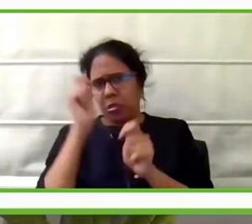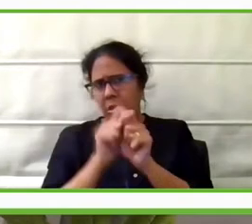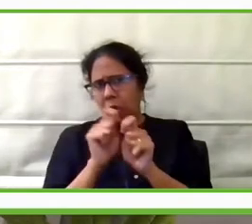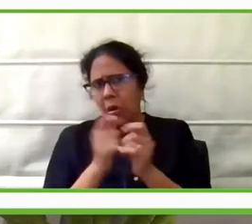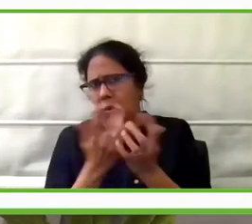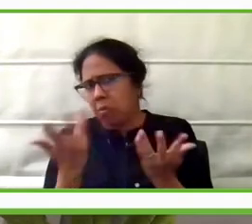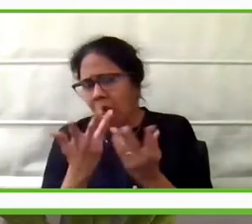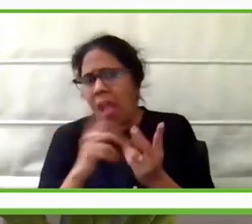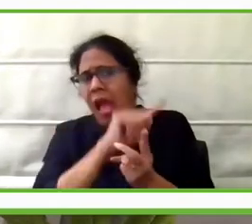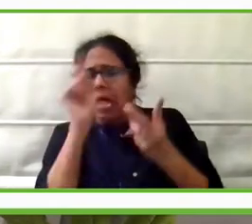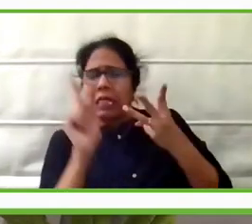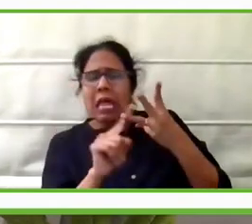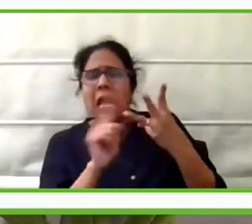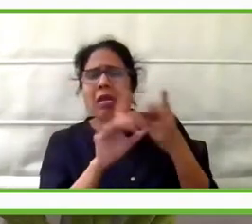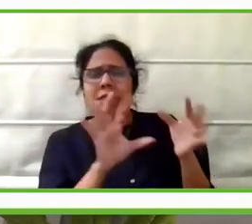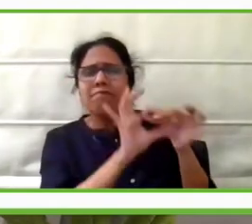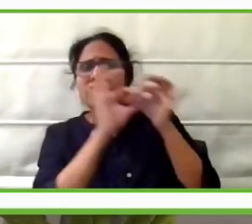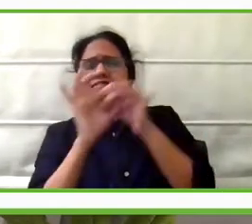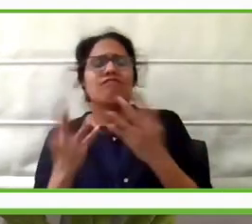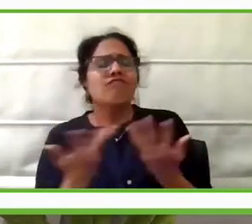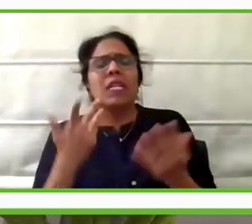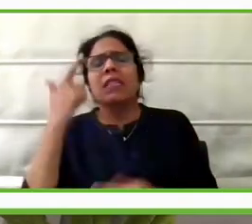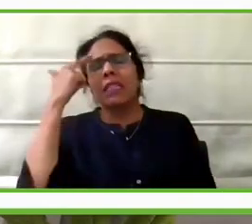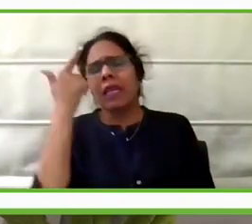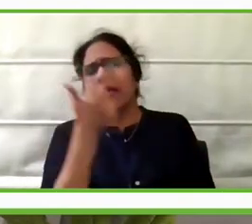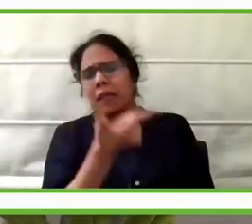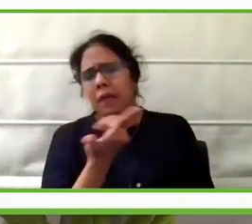next on the horizon?